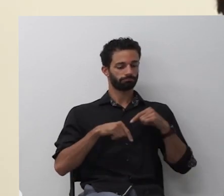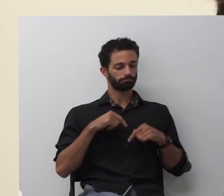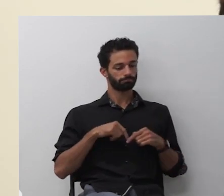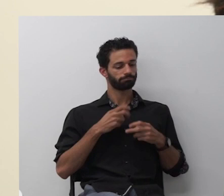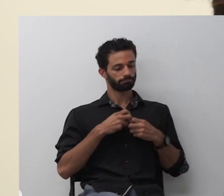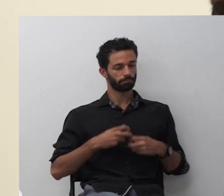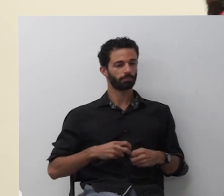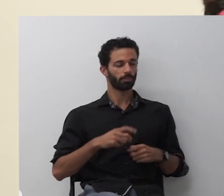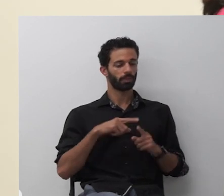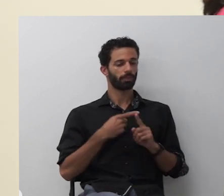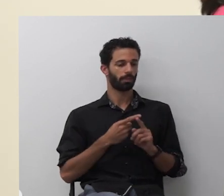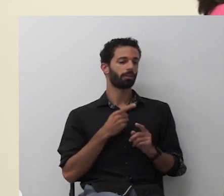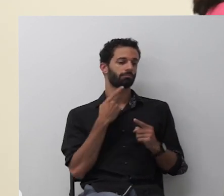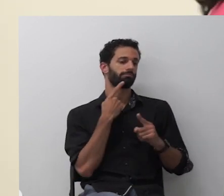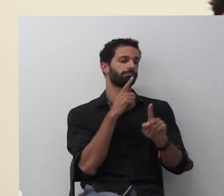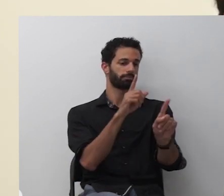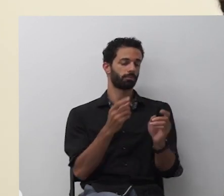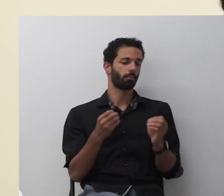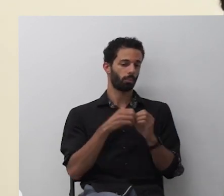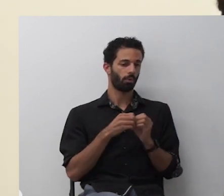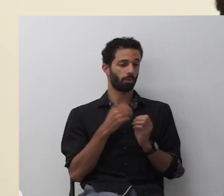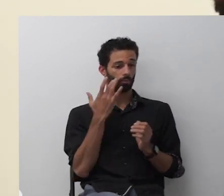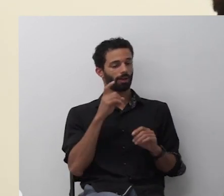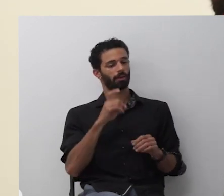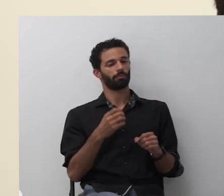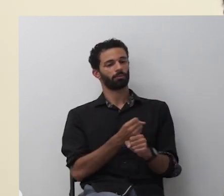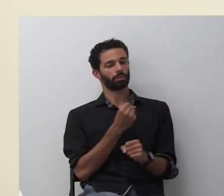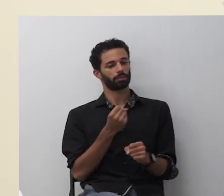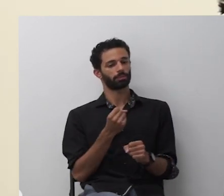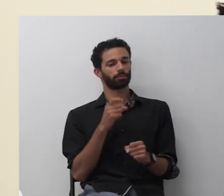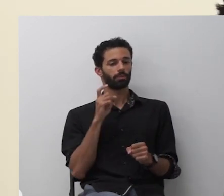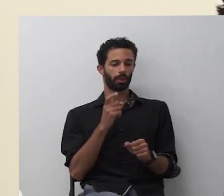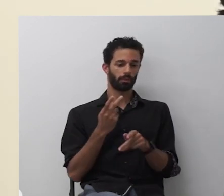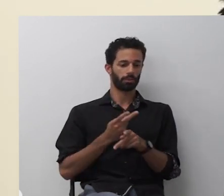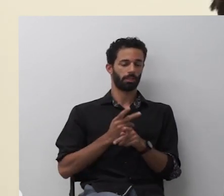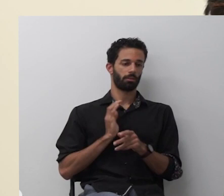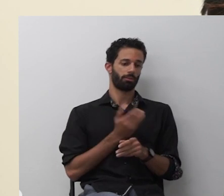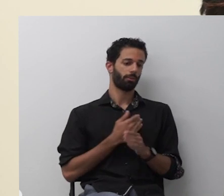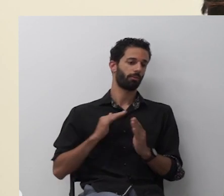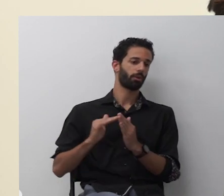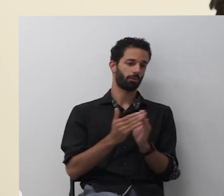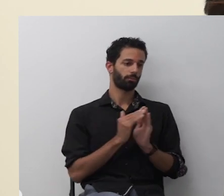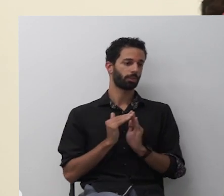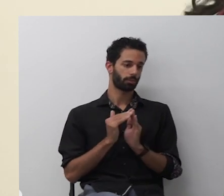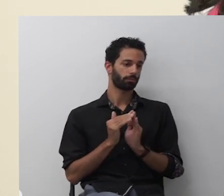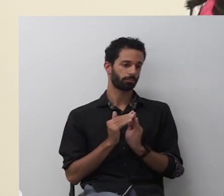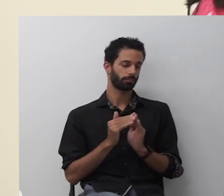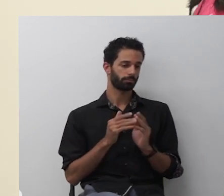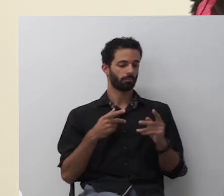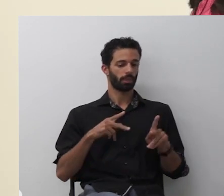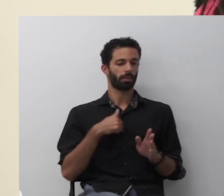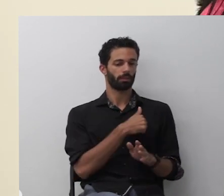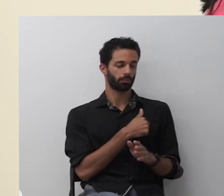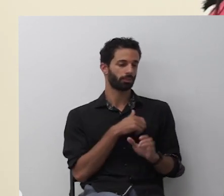we show up way more effectively. Because we need to win, right? And we need to take care of our community. And I think it allows